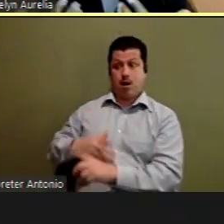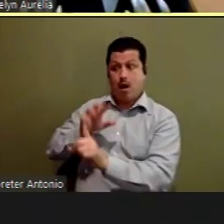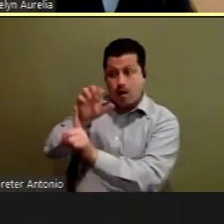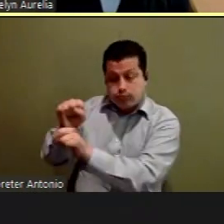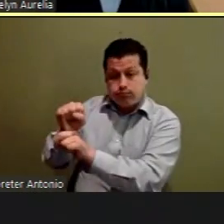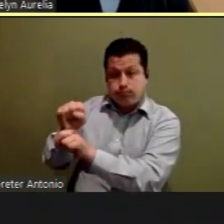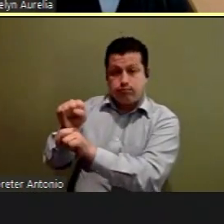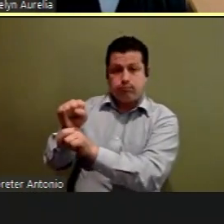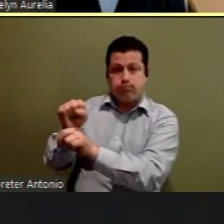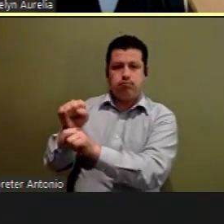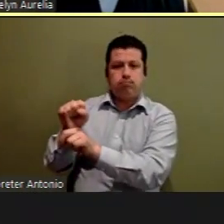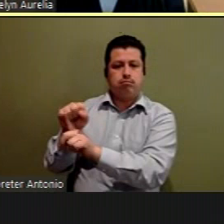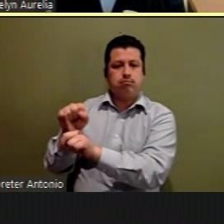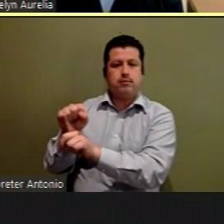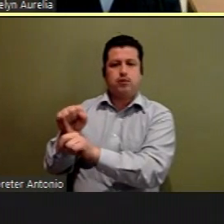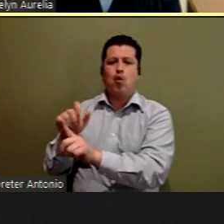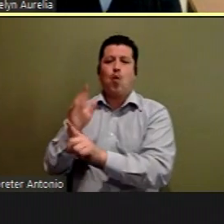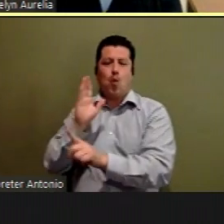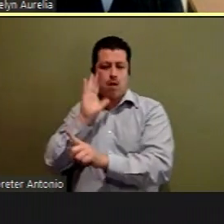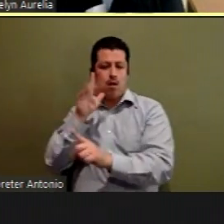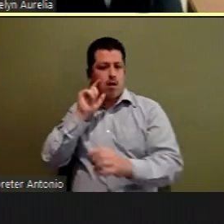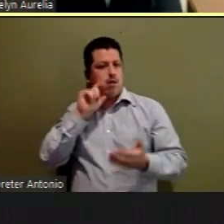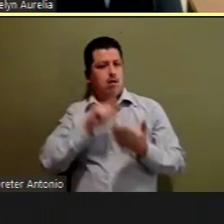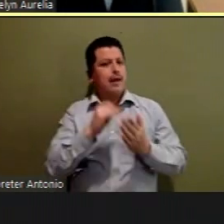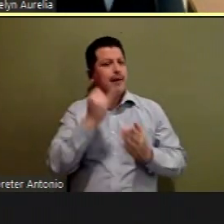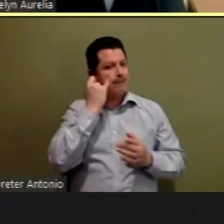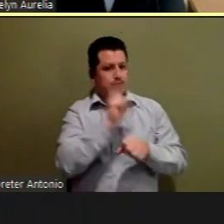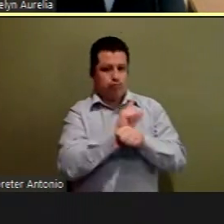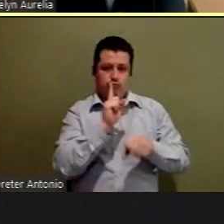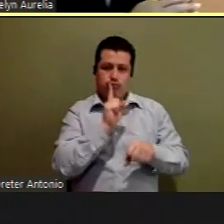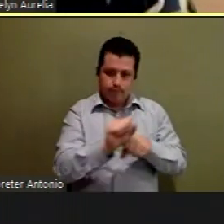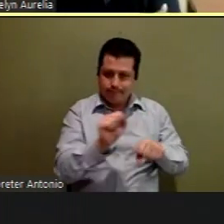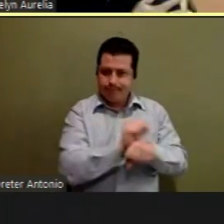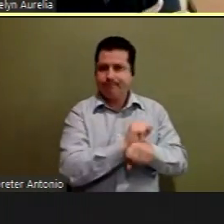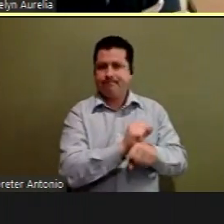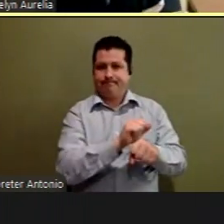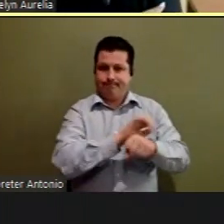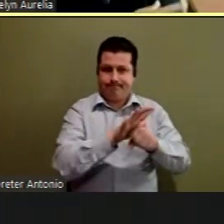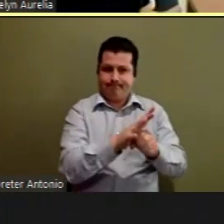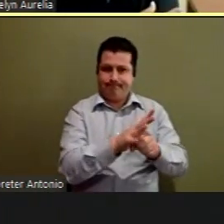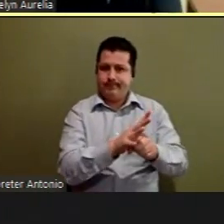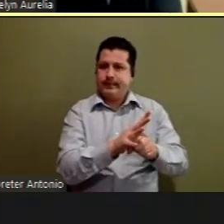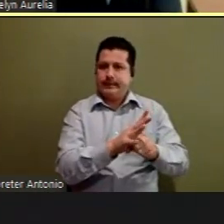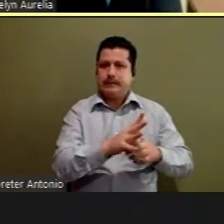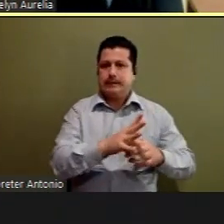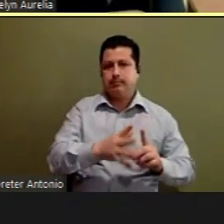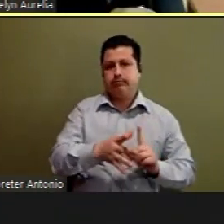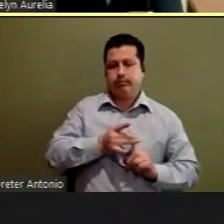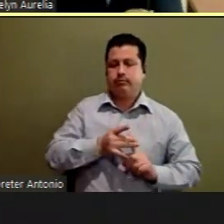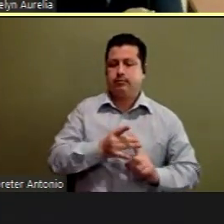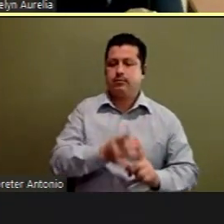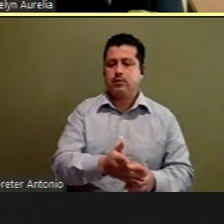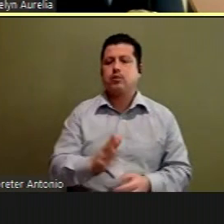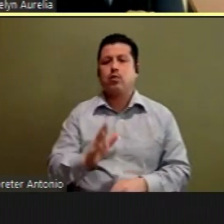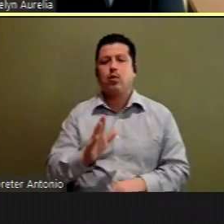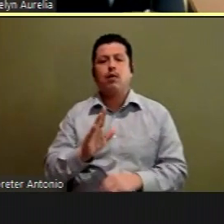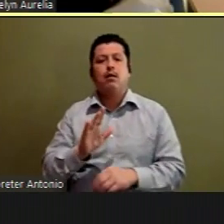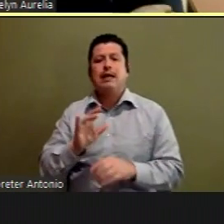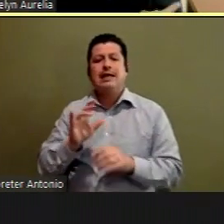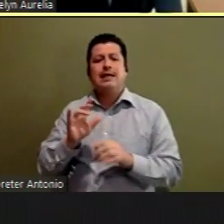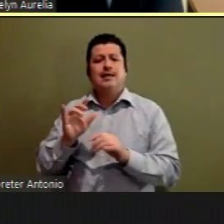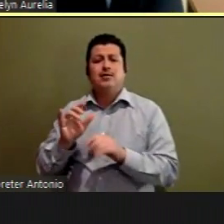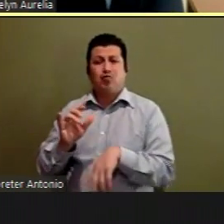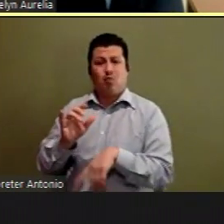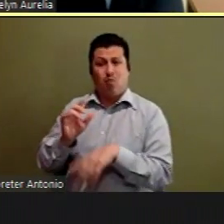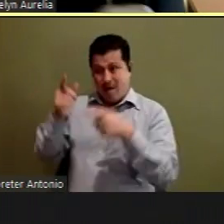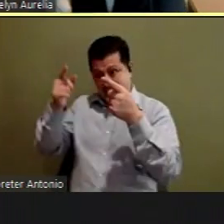going to have an immune response. Just like if you were to get cut and you had some dirt come in your arm, you're going to have swelling. It's not necessarily the